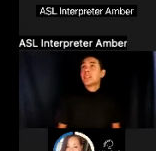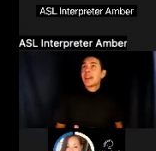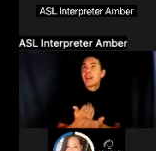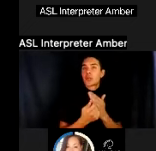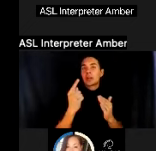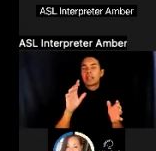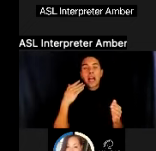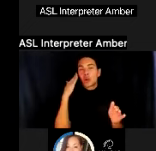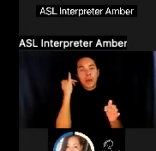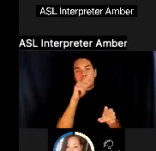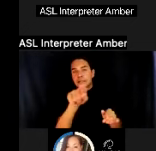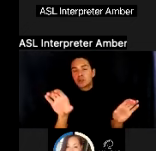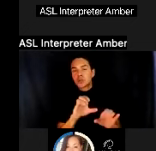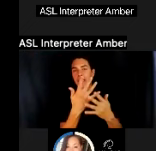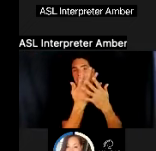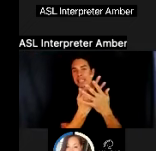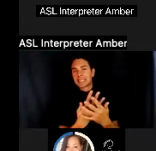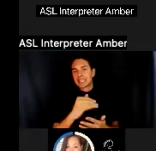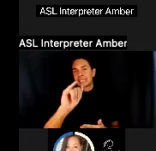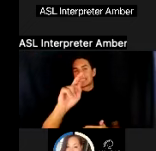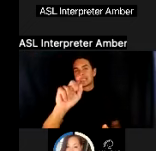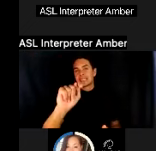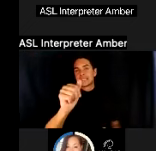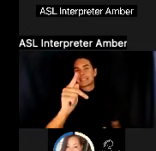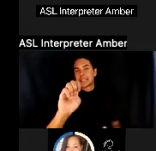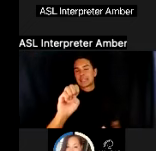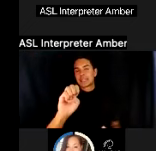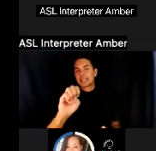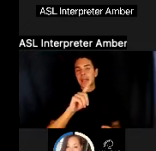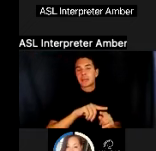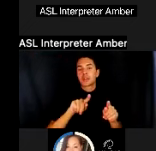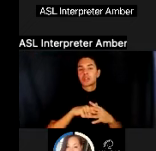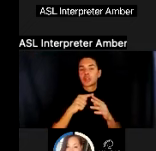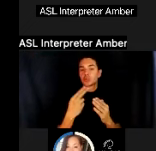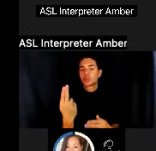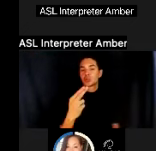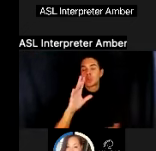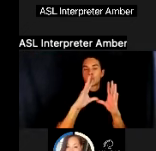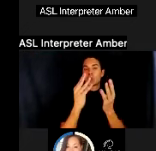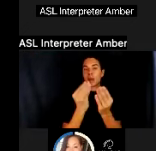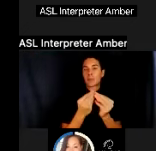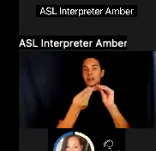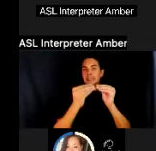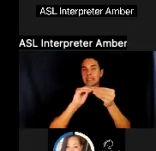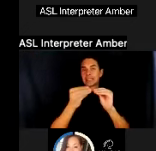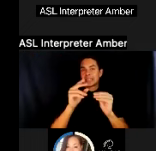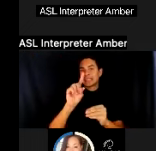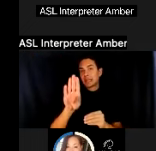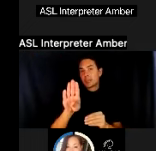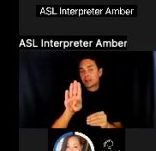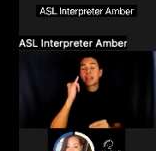intake forms, and a lot of people are starting to use tribal databases. So when you're using a